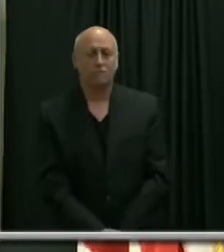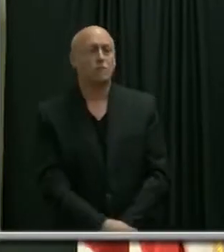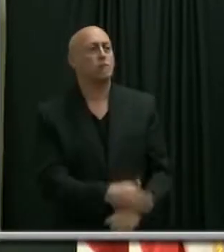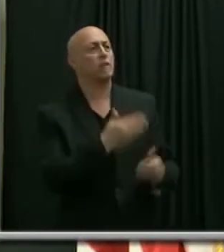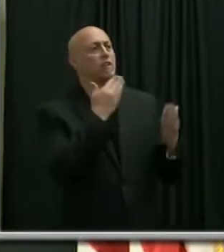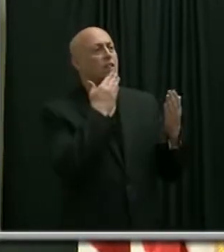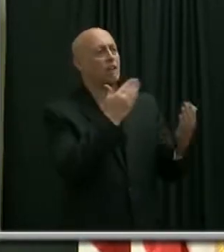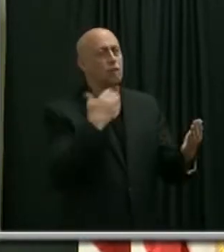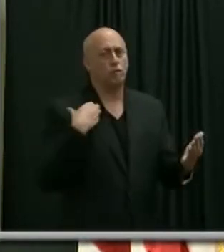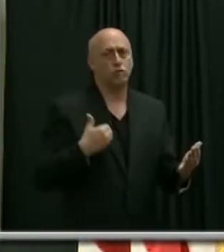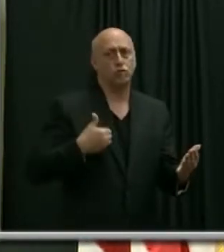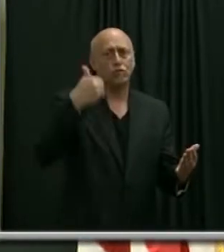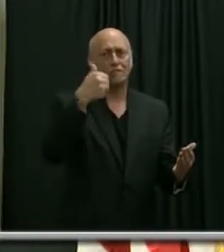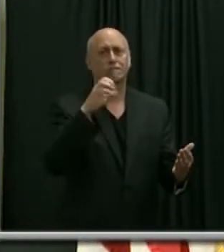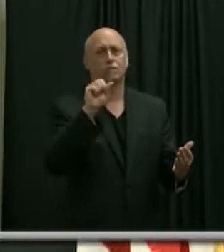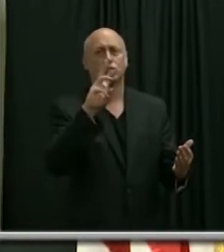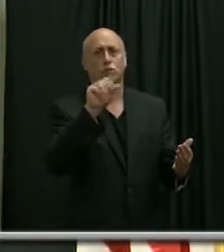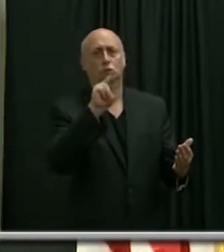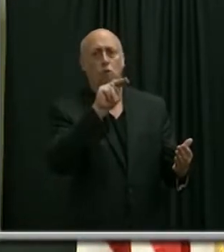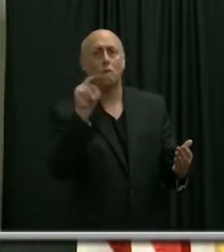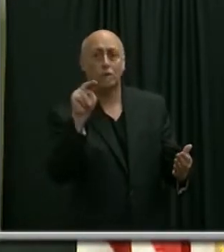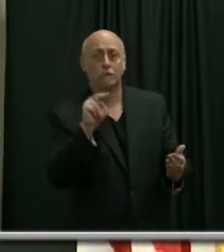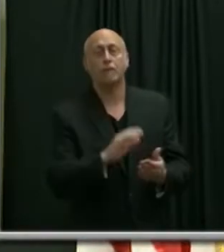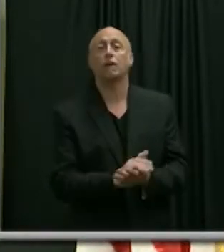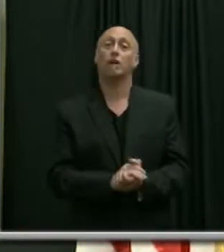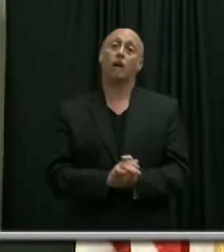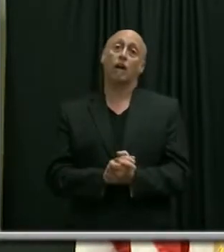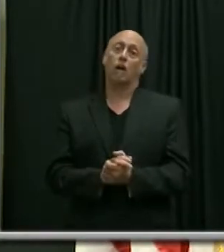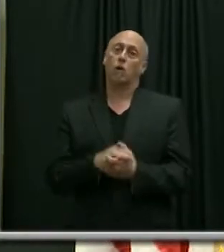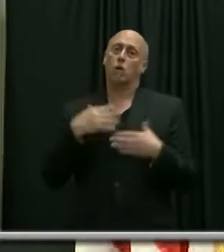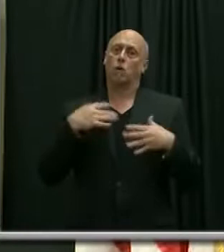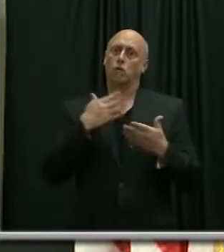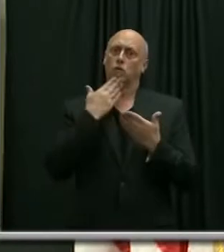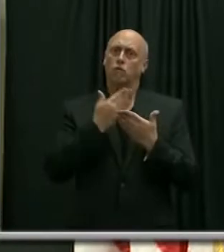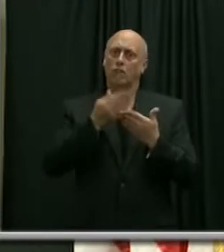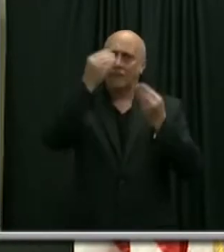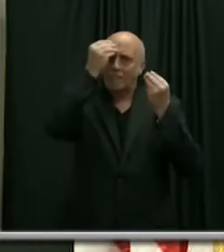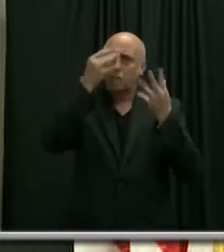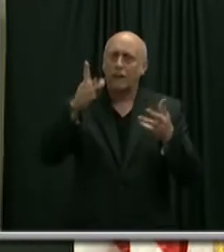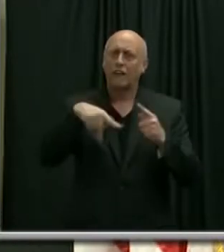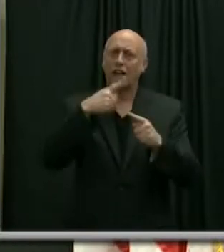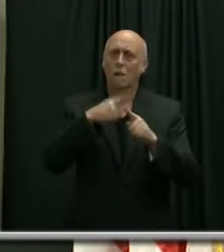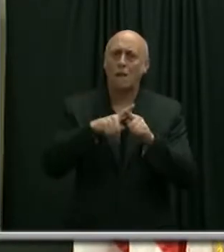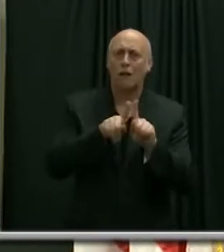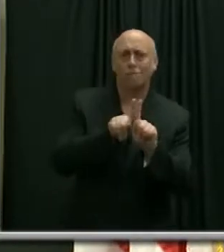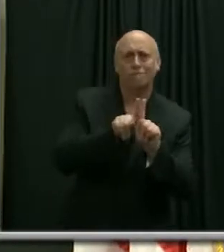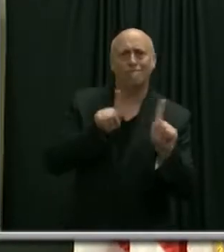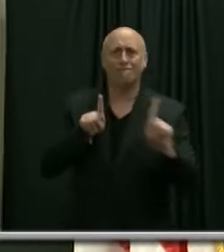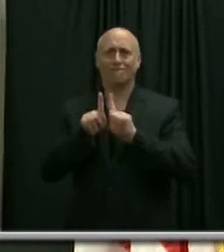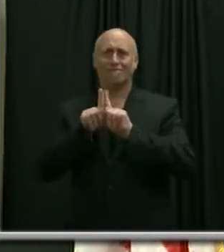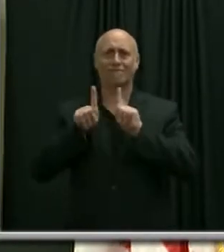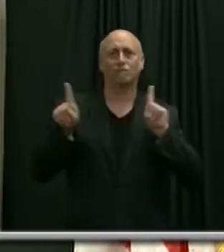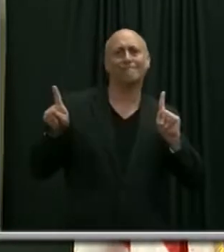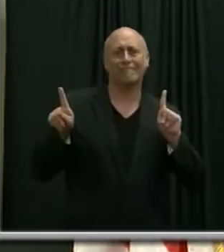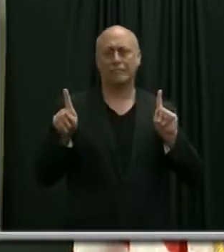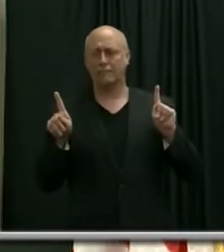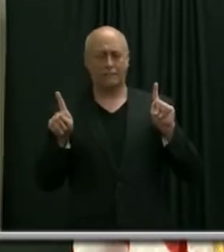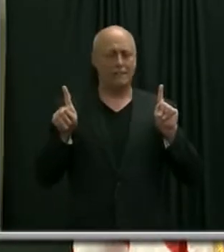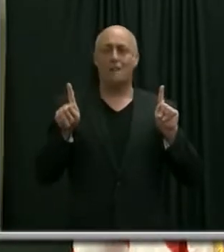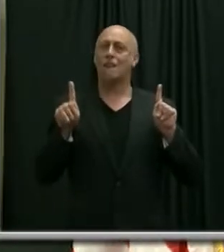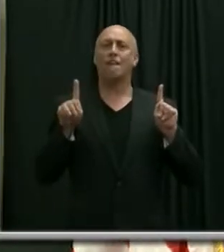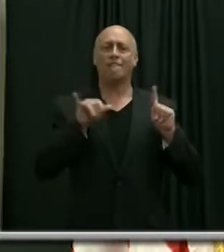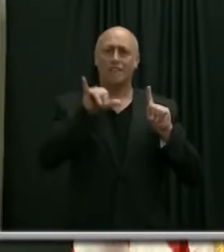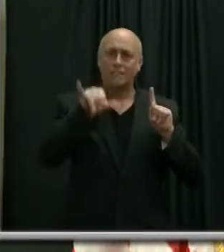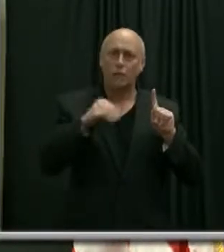Thank you, Chief Swan. It's been a lot of great information about social distancing and staying at home, which